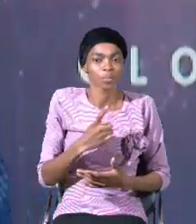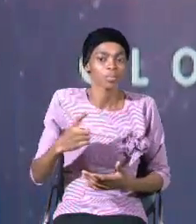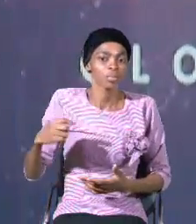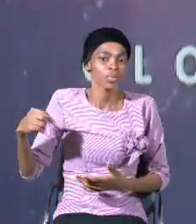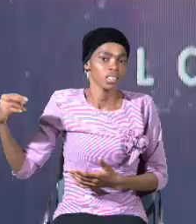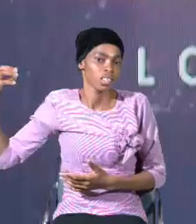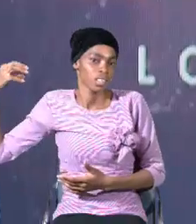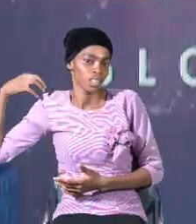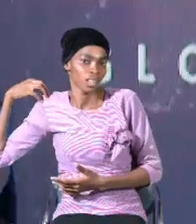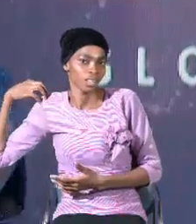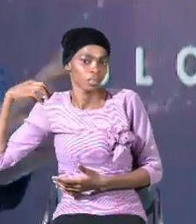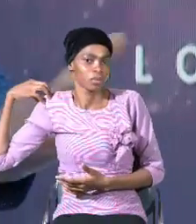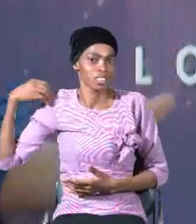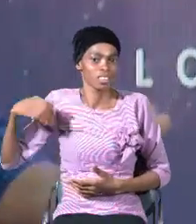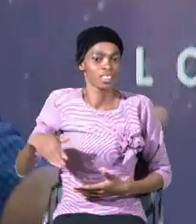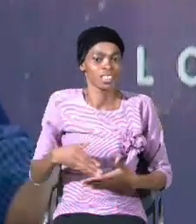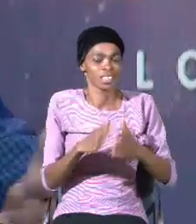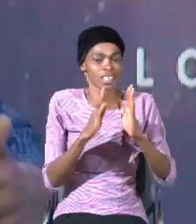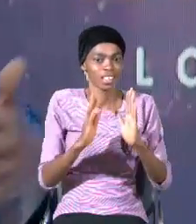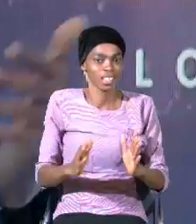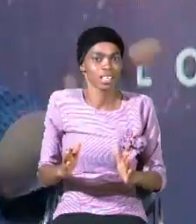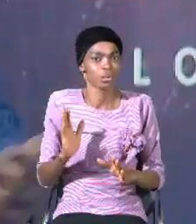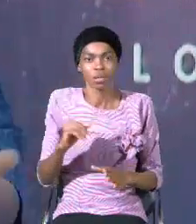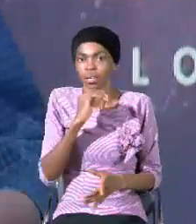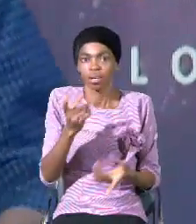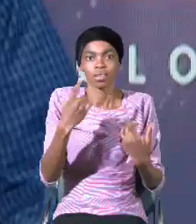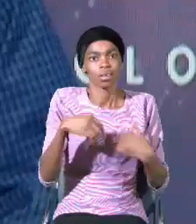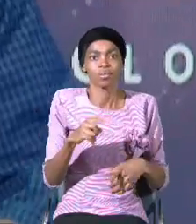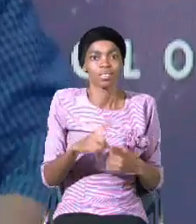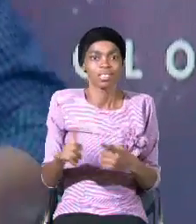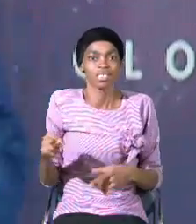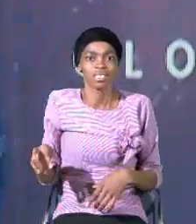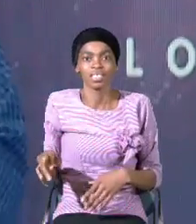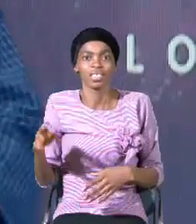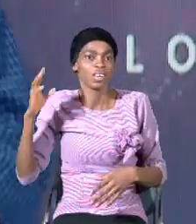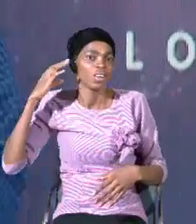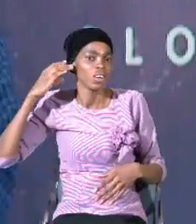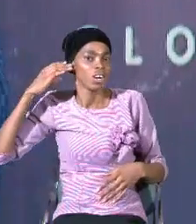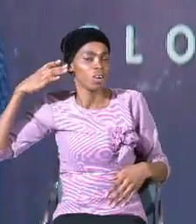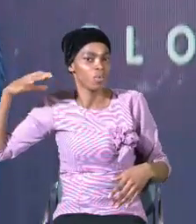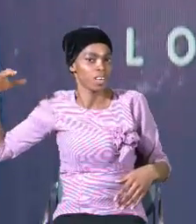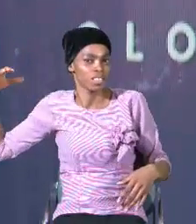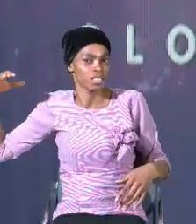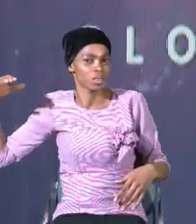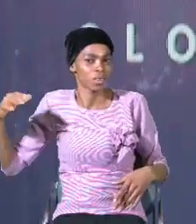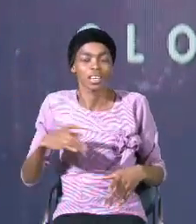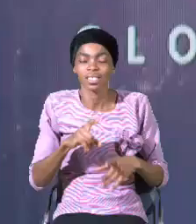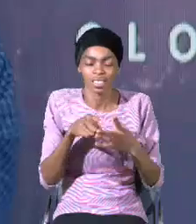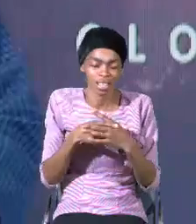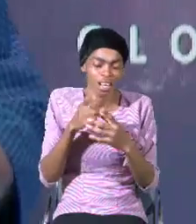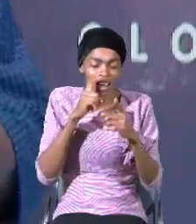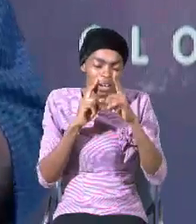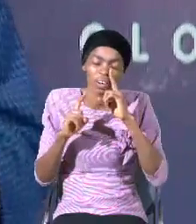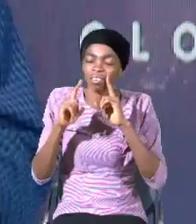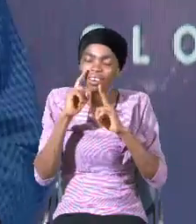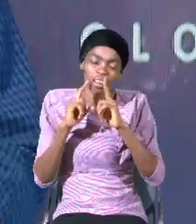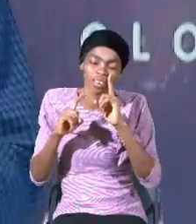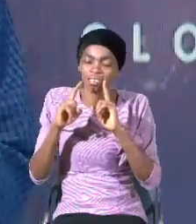major general does not come over the radio, over the television, and then he's crying, and he's saying,